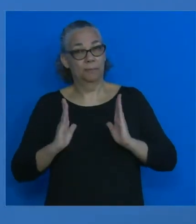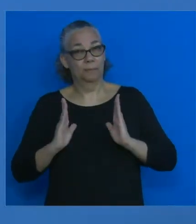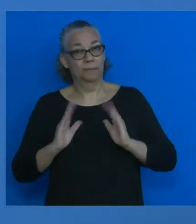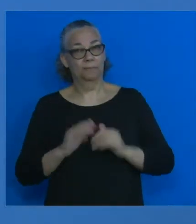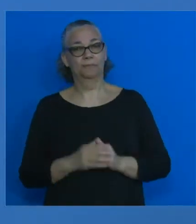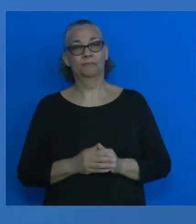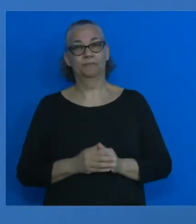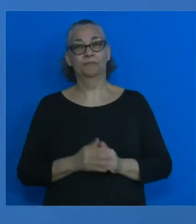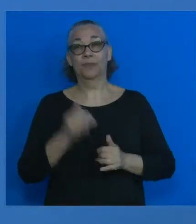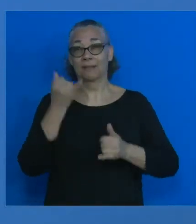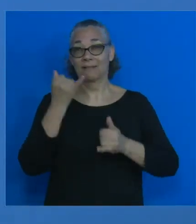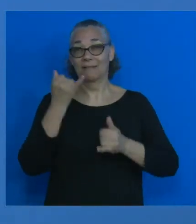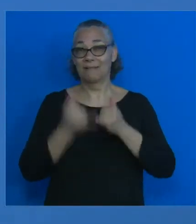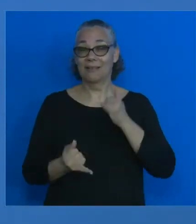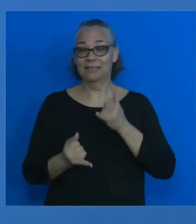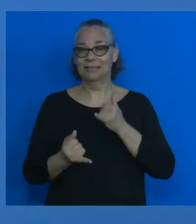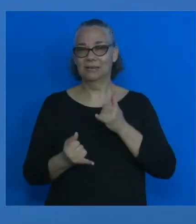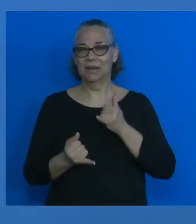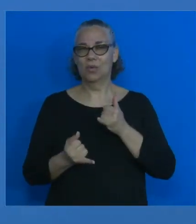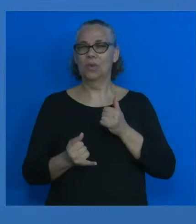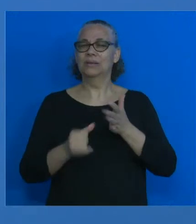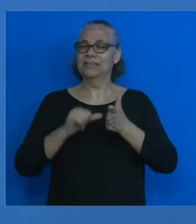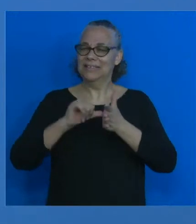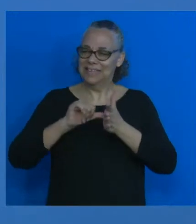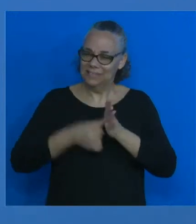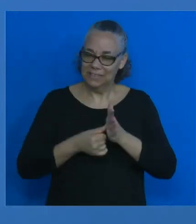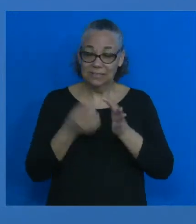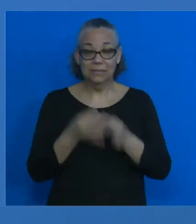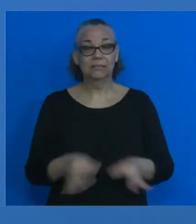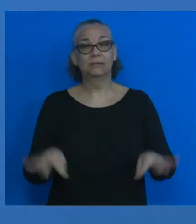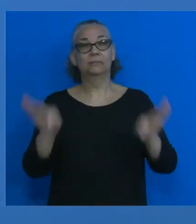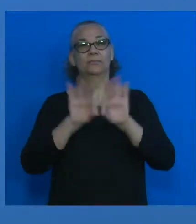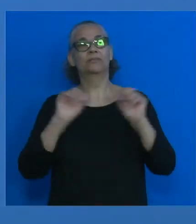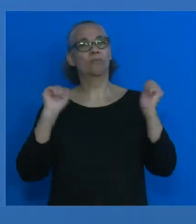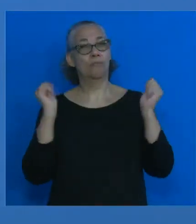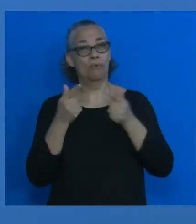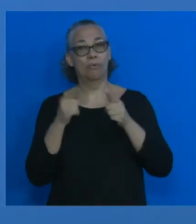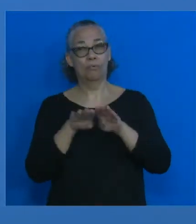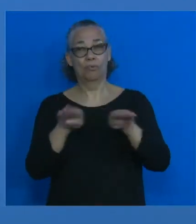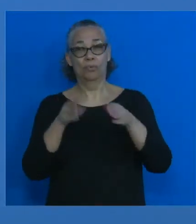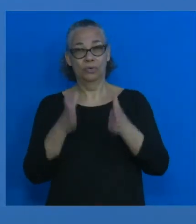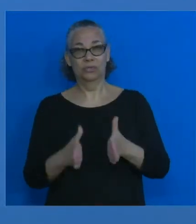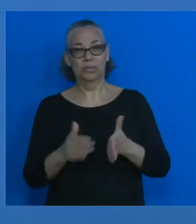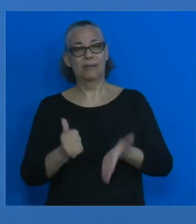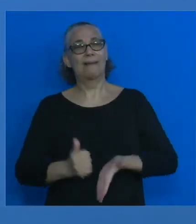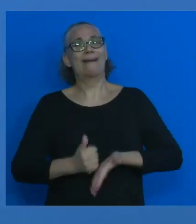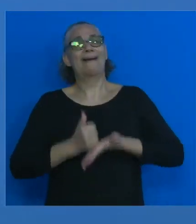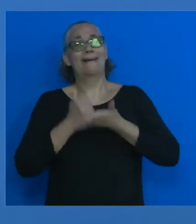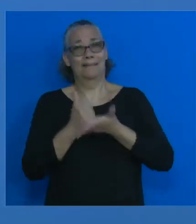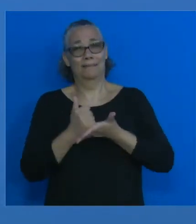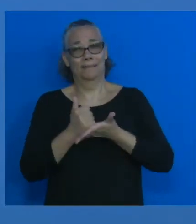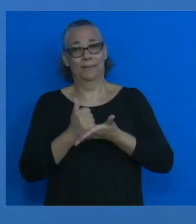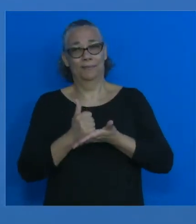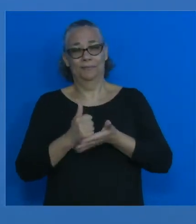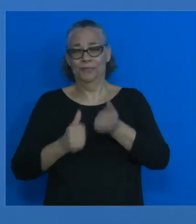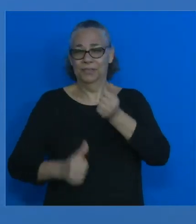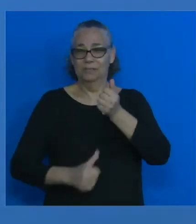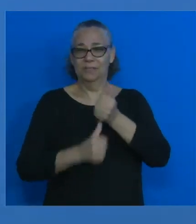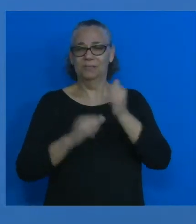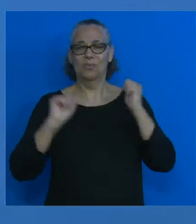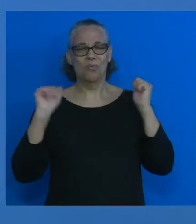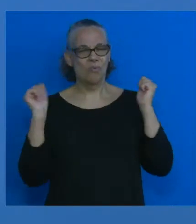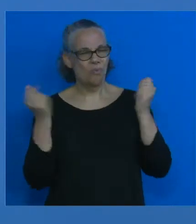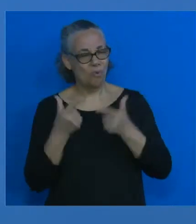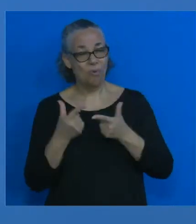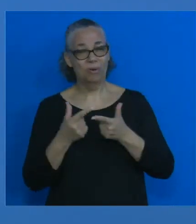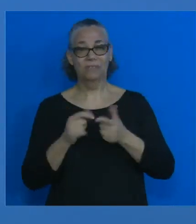Finally, I want to reiterate the importance for all Bermudians to help to assist all of the enforcement